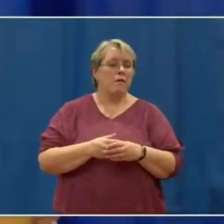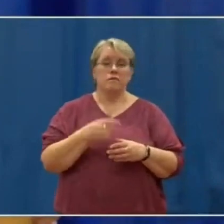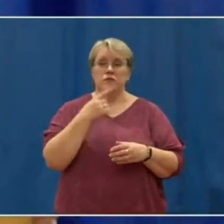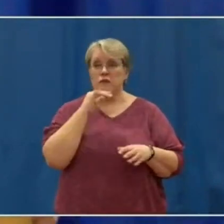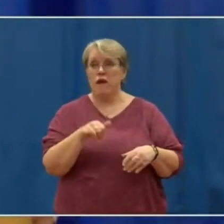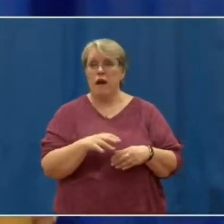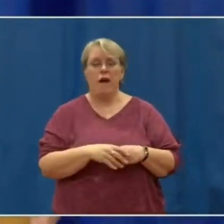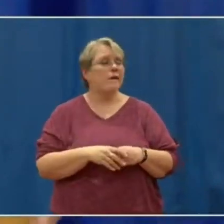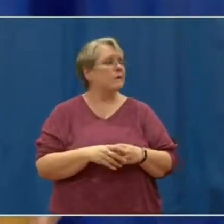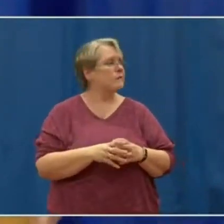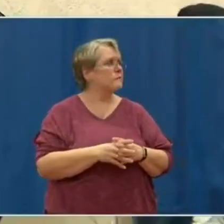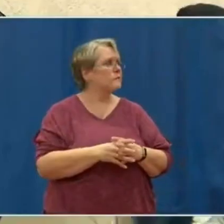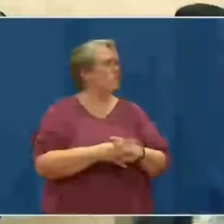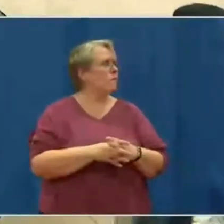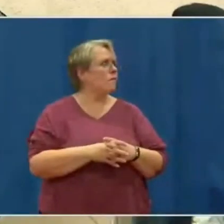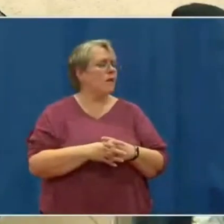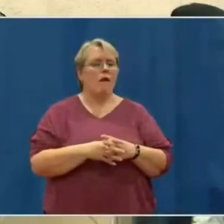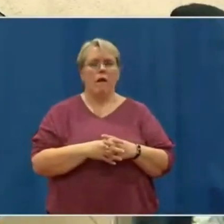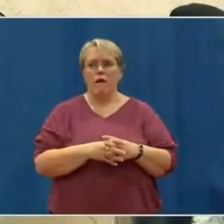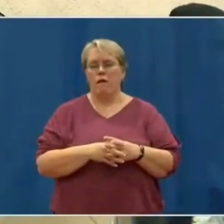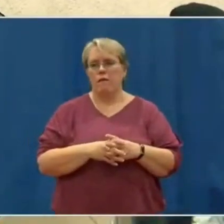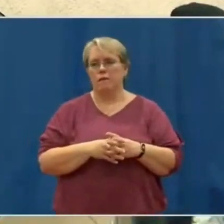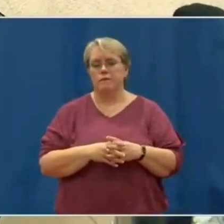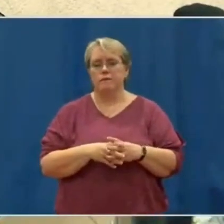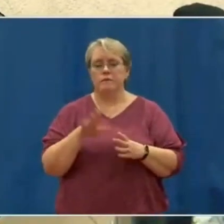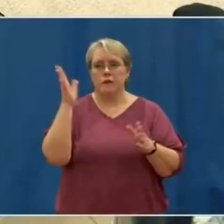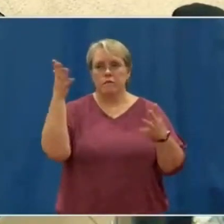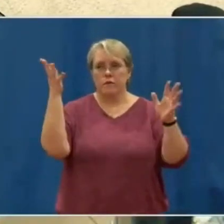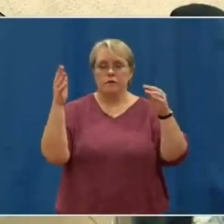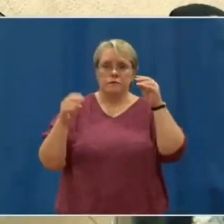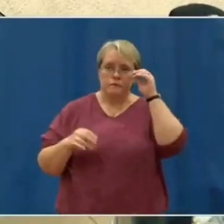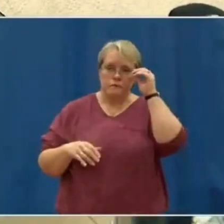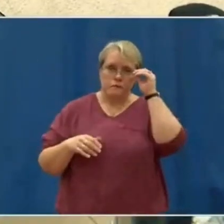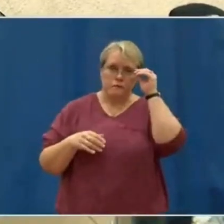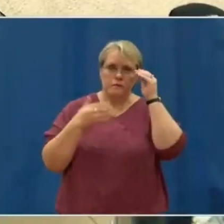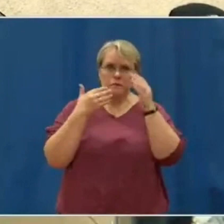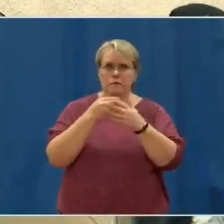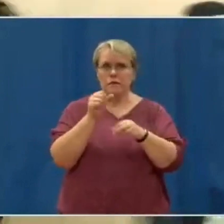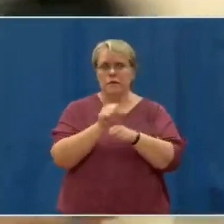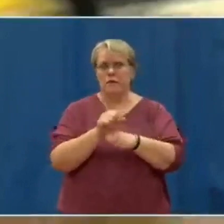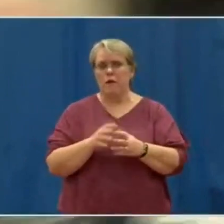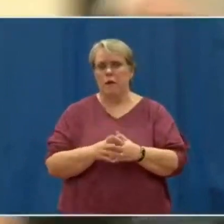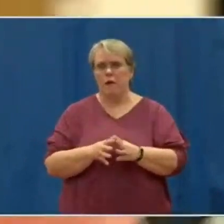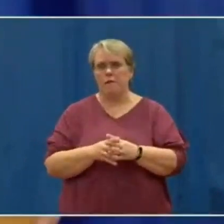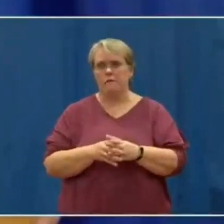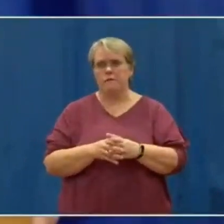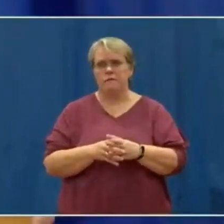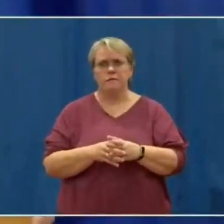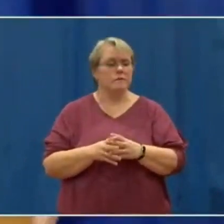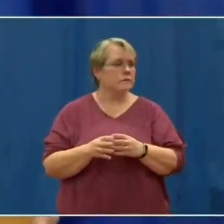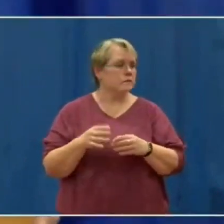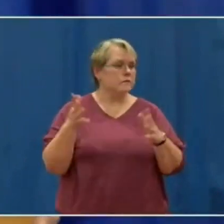that. As I'd an say elected that. official, All right. I would say that it's All unprofessional. right, you've had your but chance. Good job, bud. All right, thank you. Excuse me, Let's move Mayor. on.